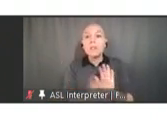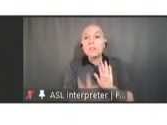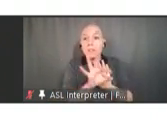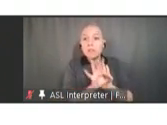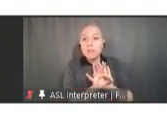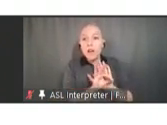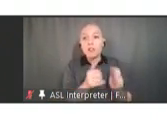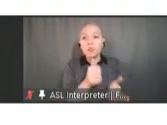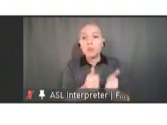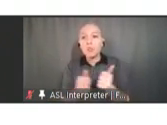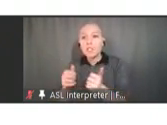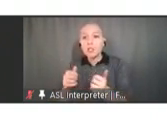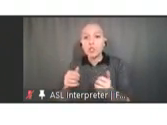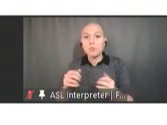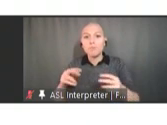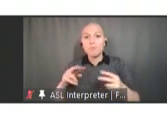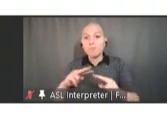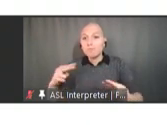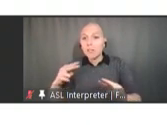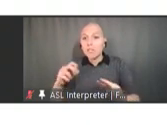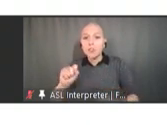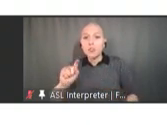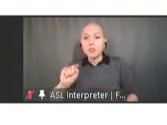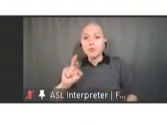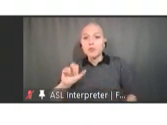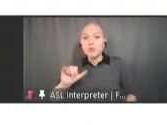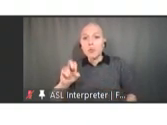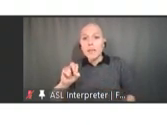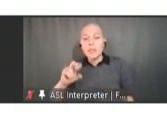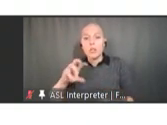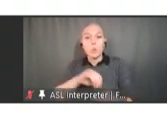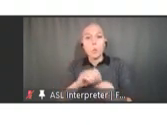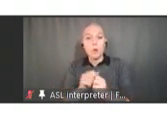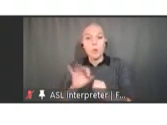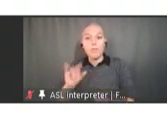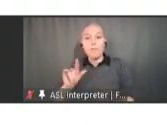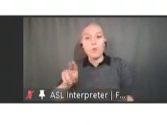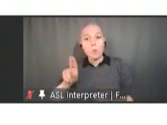be included in the influenza virus vaccine for the